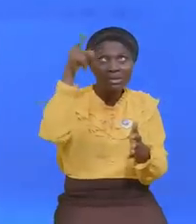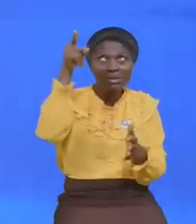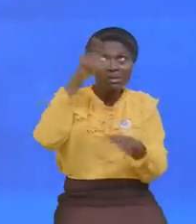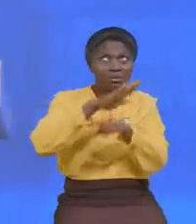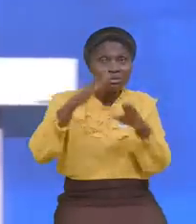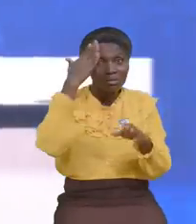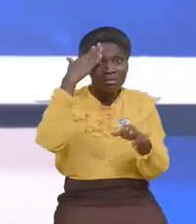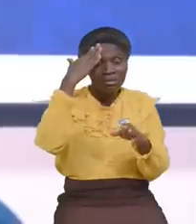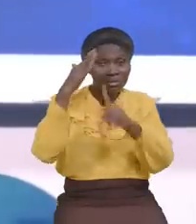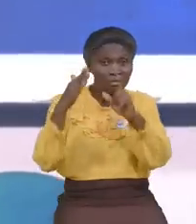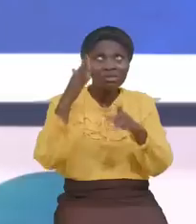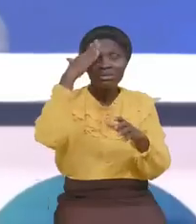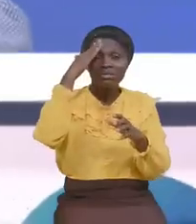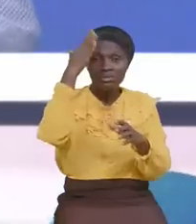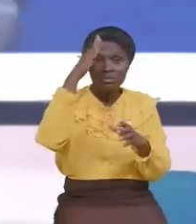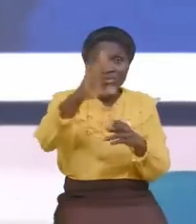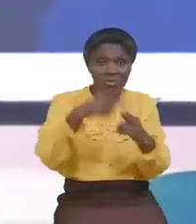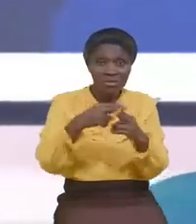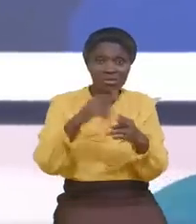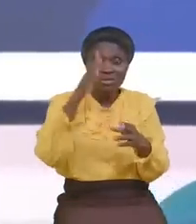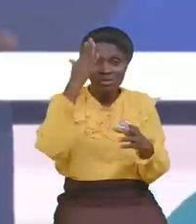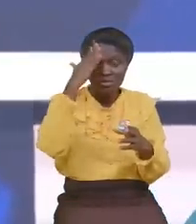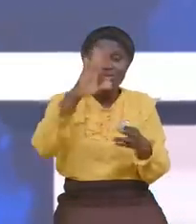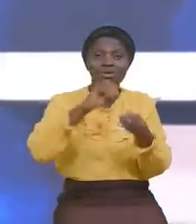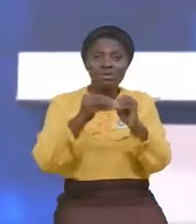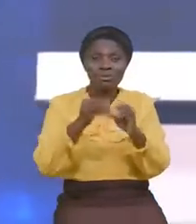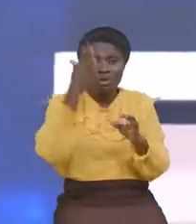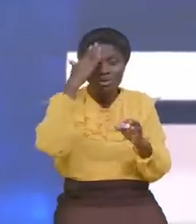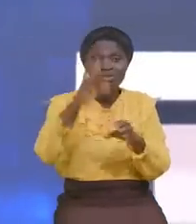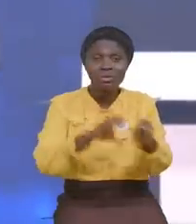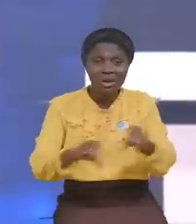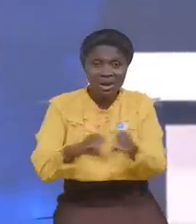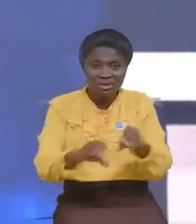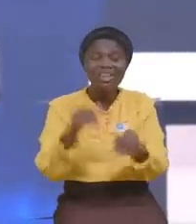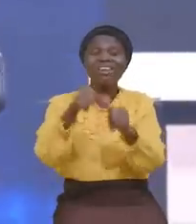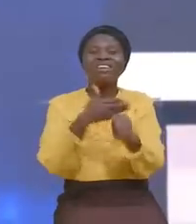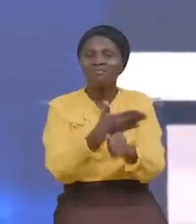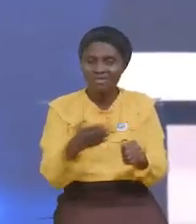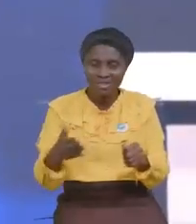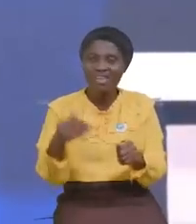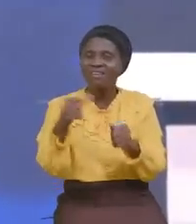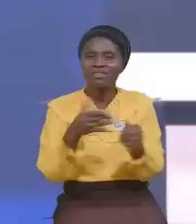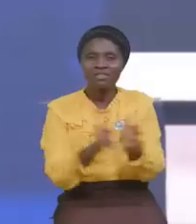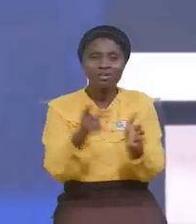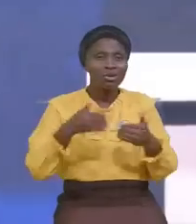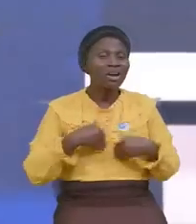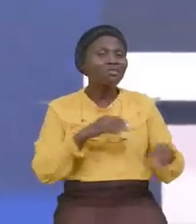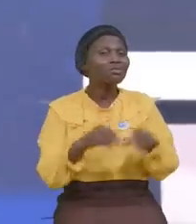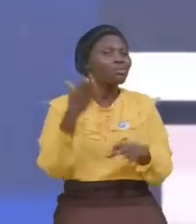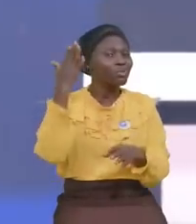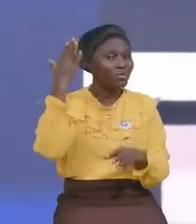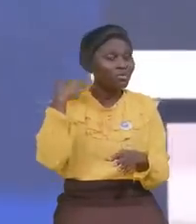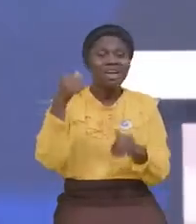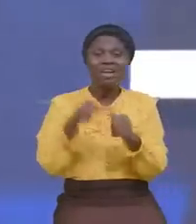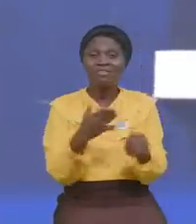He knows your name, he knows your number, he knows your action, he knows everything you have, all what you have ever done, anything you could have ever